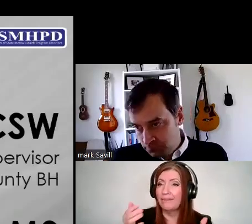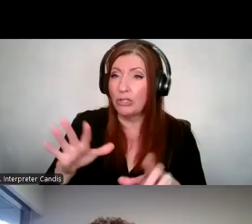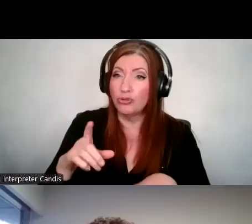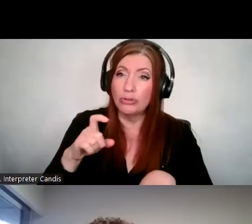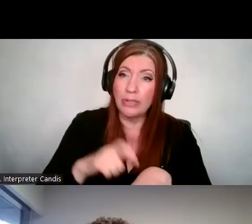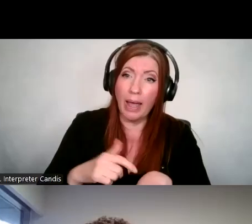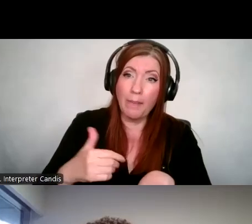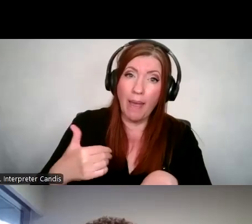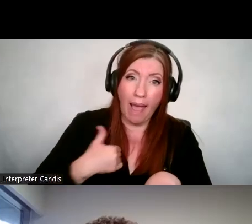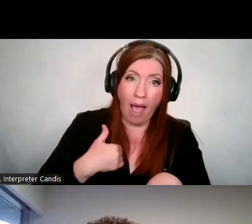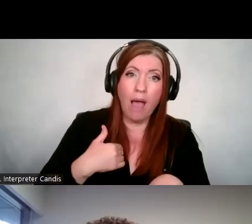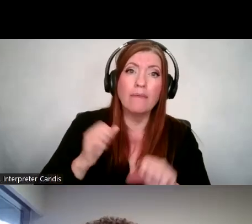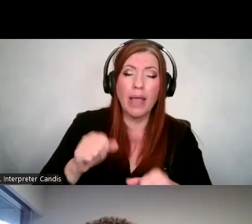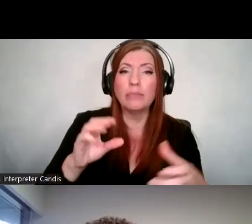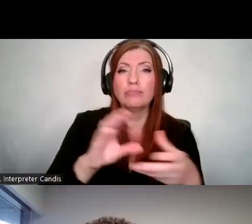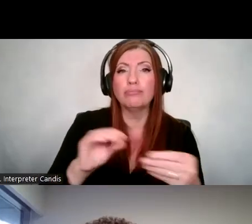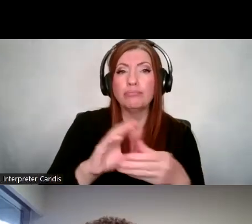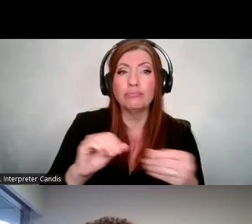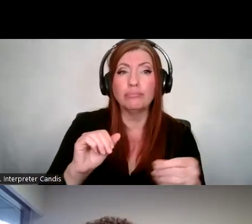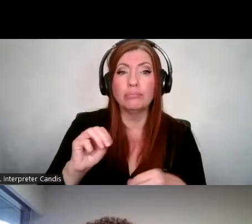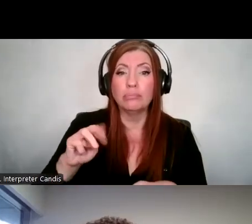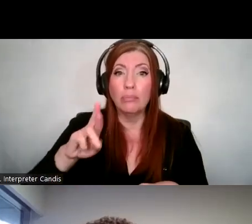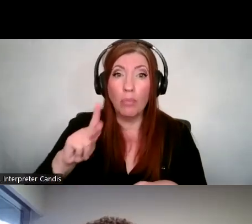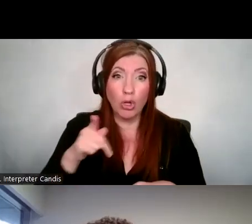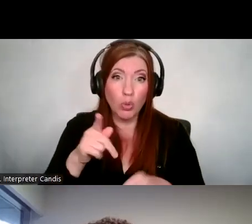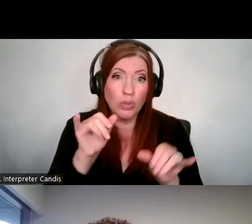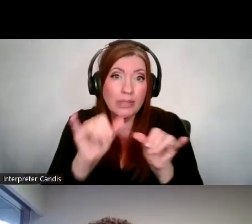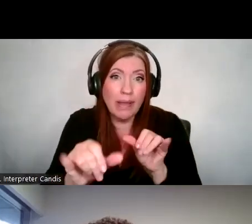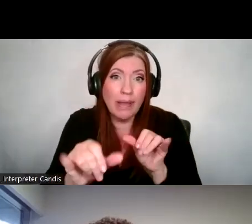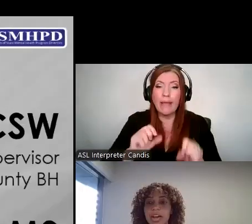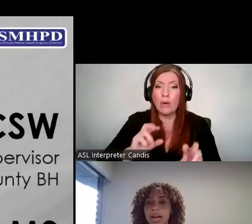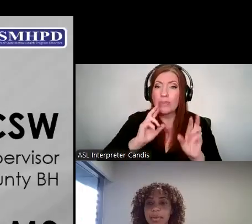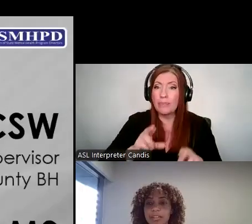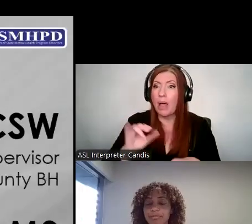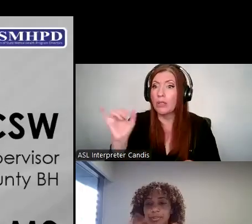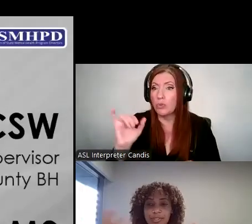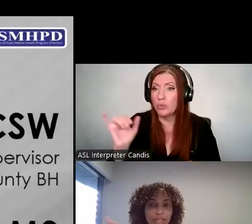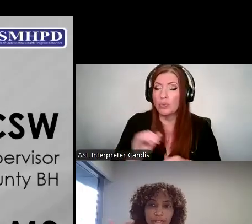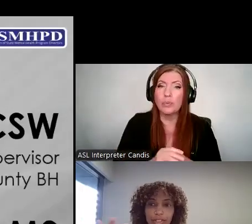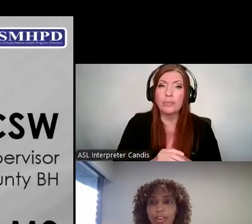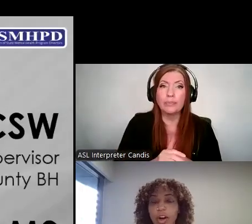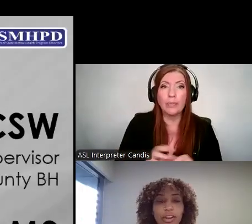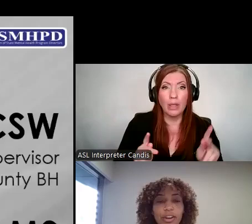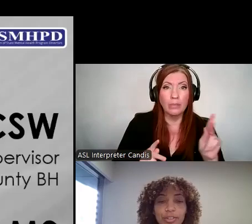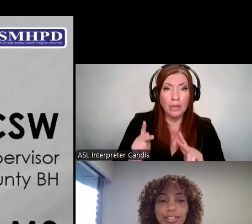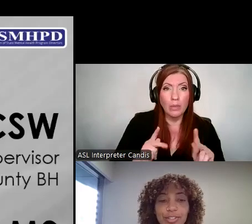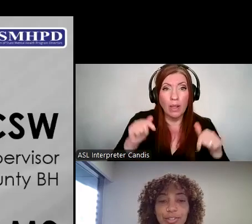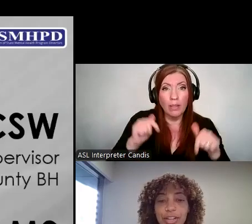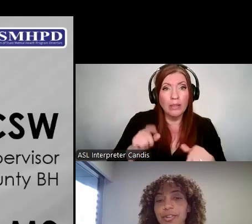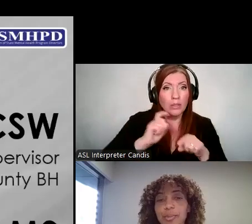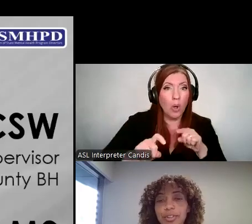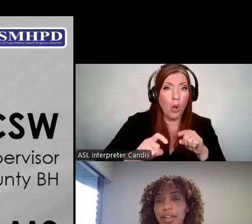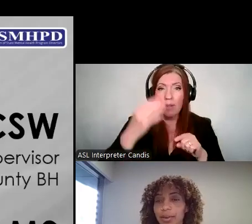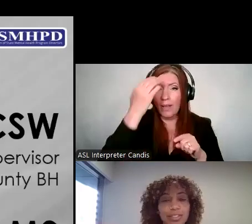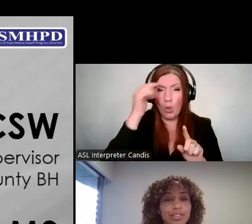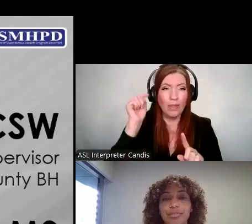not, Mark, if you're sticking around, you can also respond to those as well. That'd be great. And folks in this call, I know this is also like a